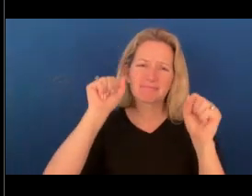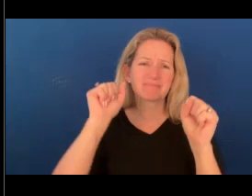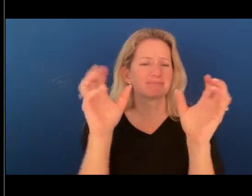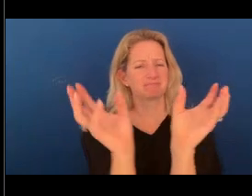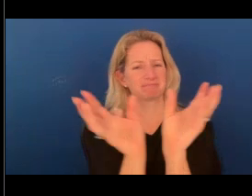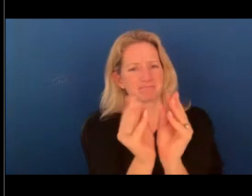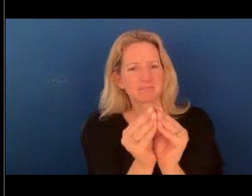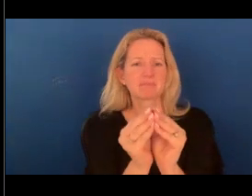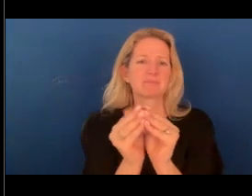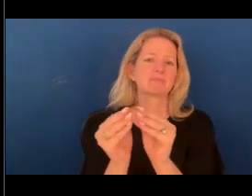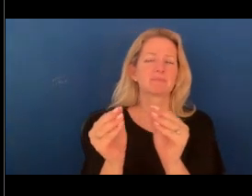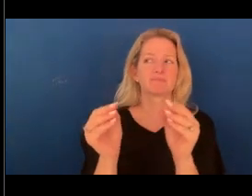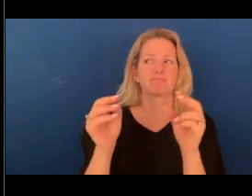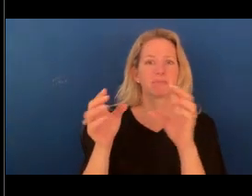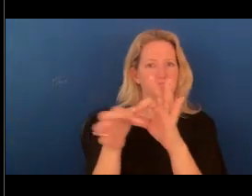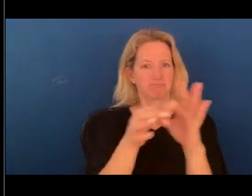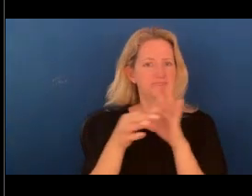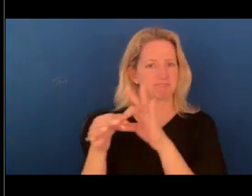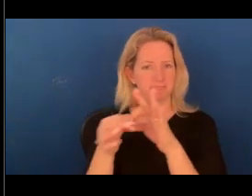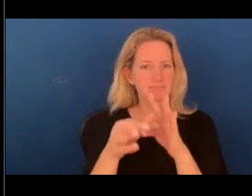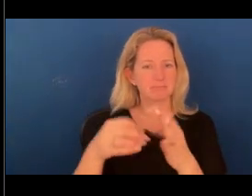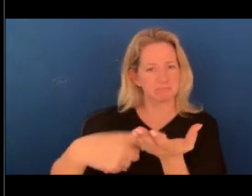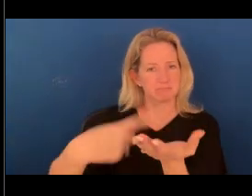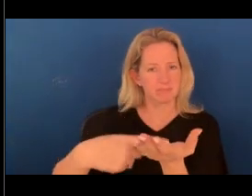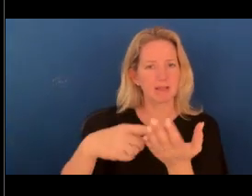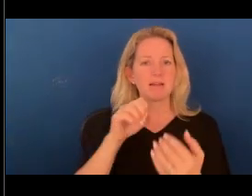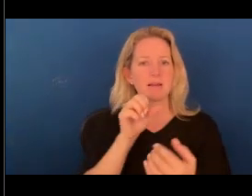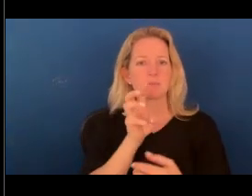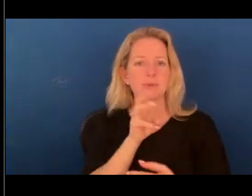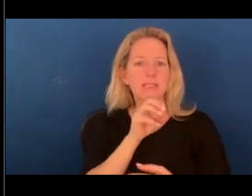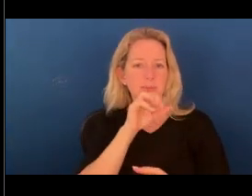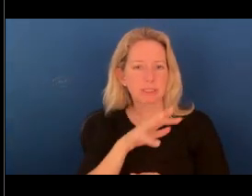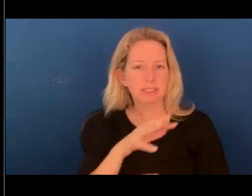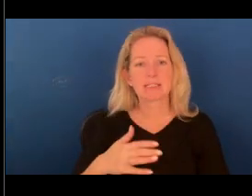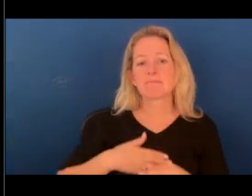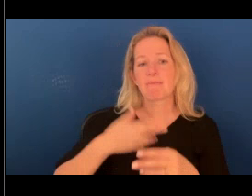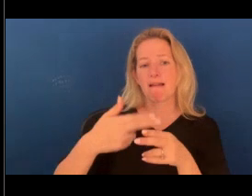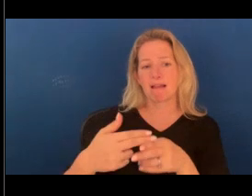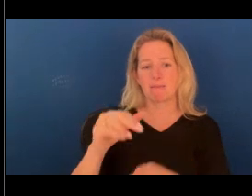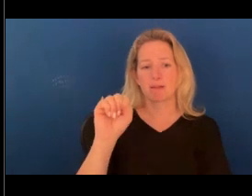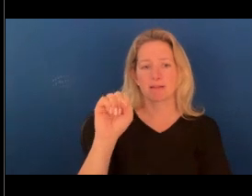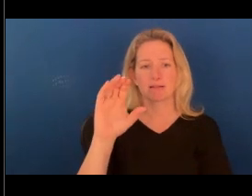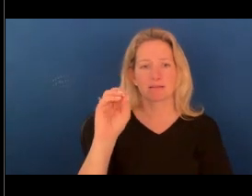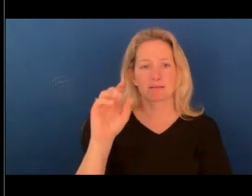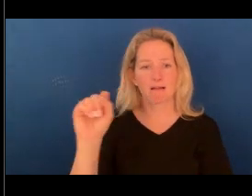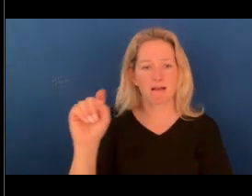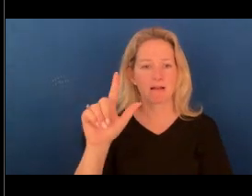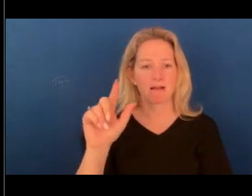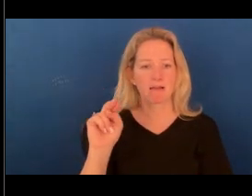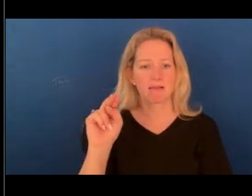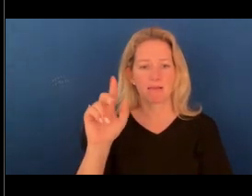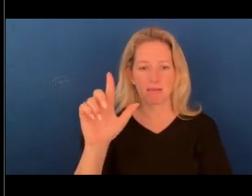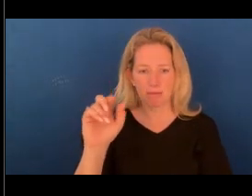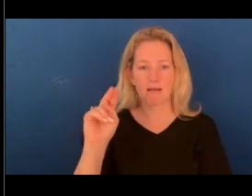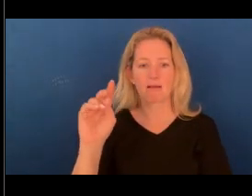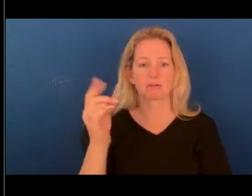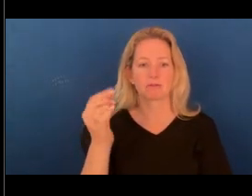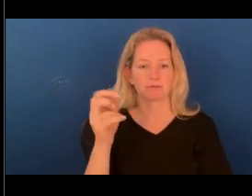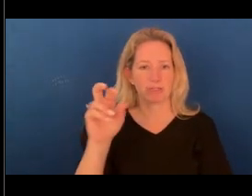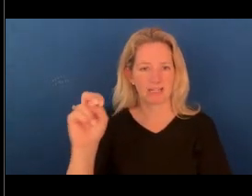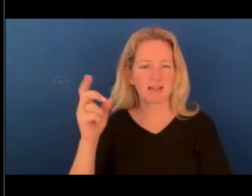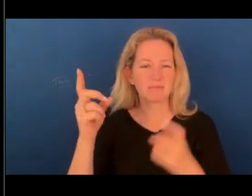connections on the topic of marine debris. My name is Scott Lundgren. I'm the Director of the Office of Response and Restoration in NOAA's